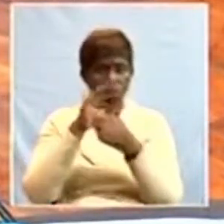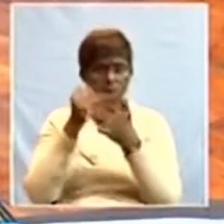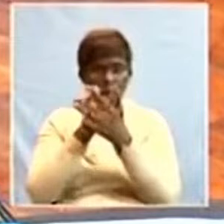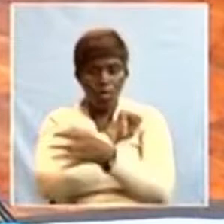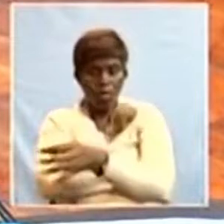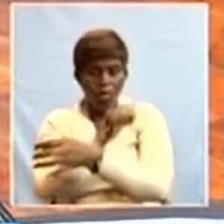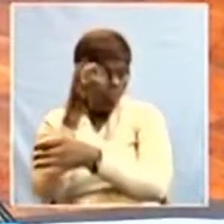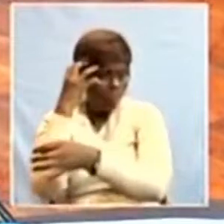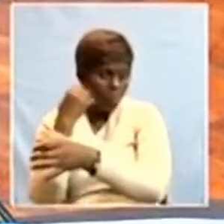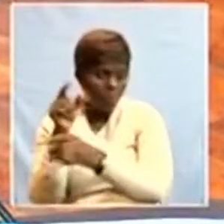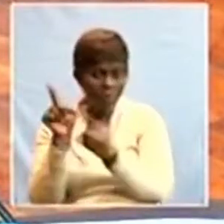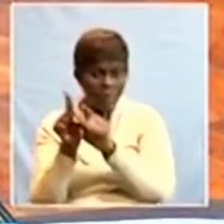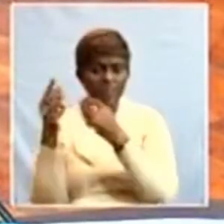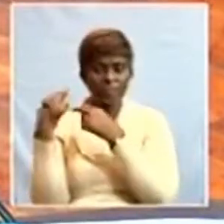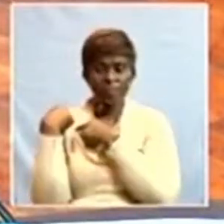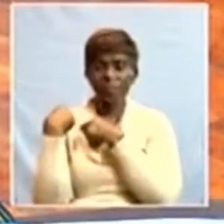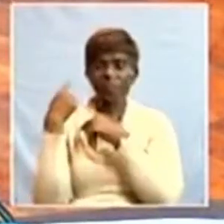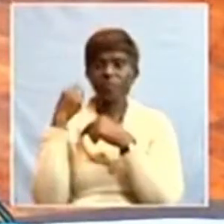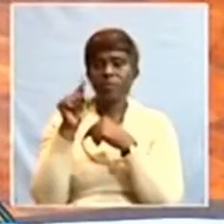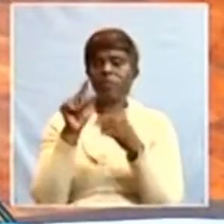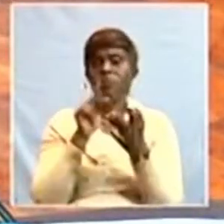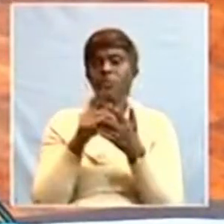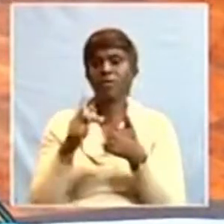officer in charge of that program.